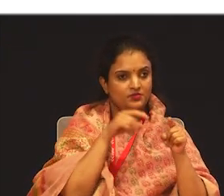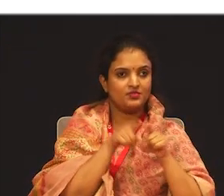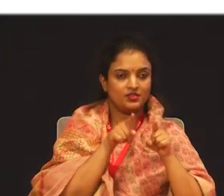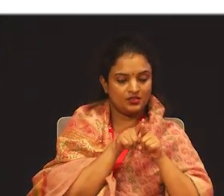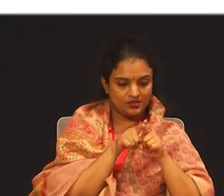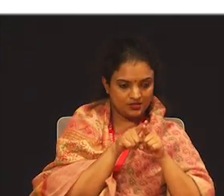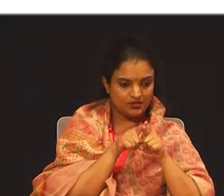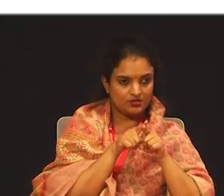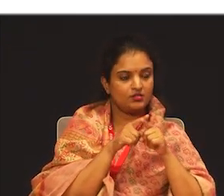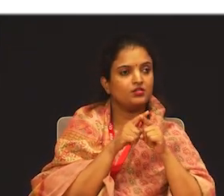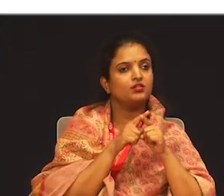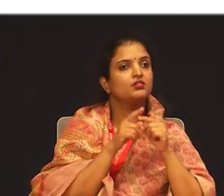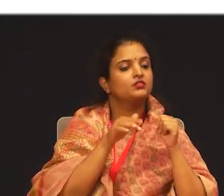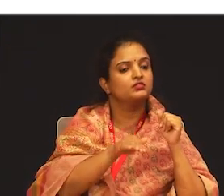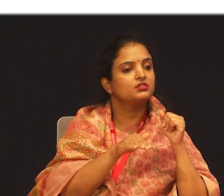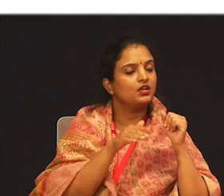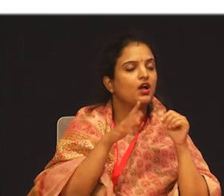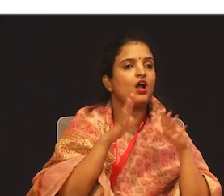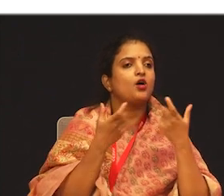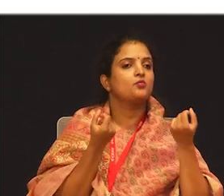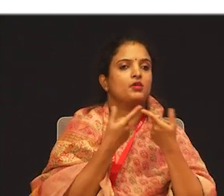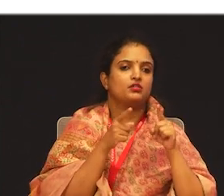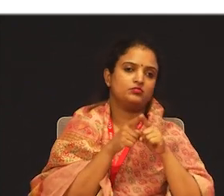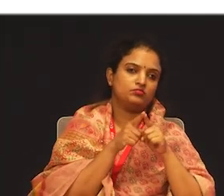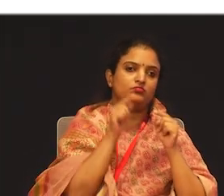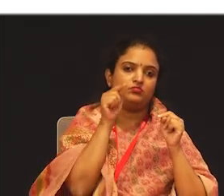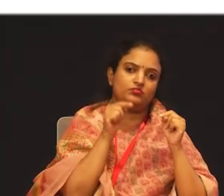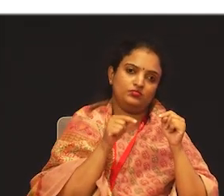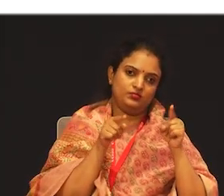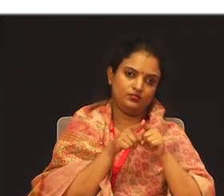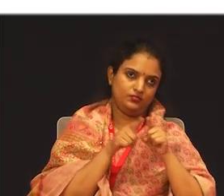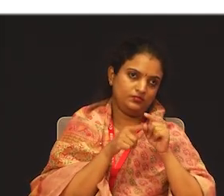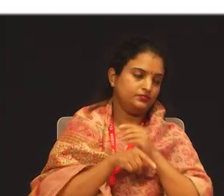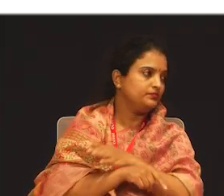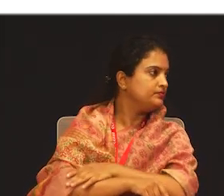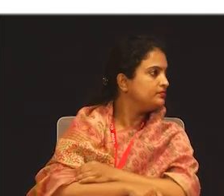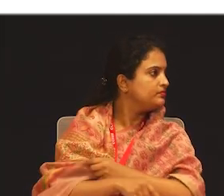to the child? All this we need to build around